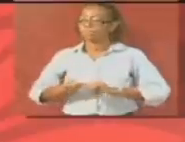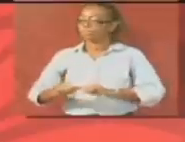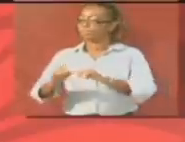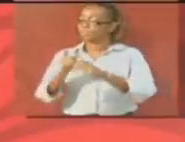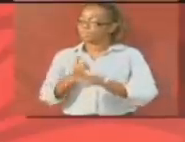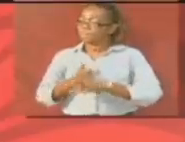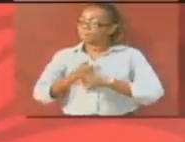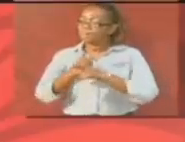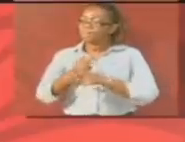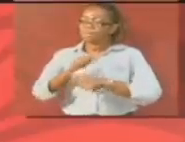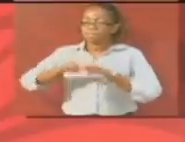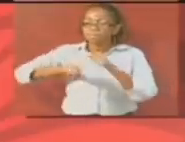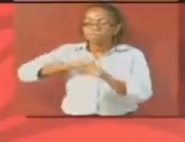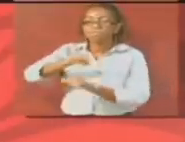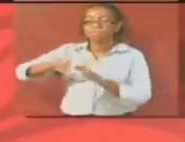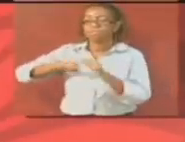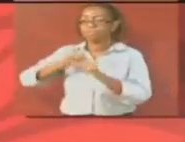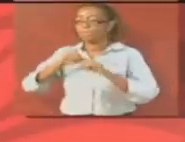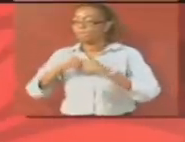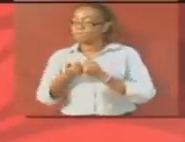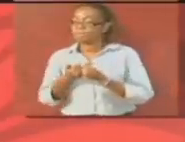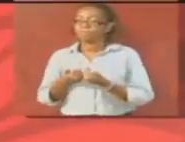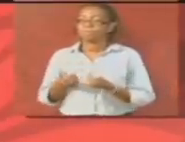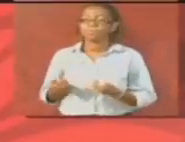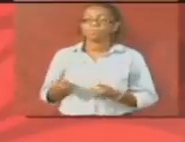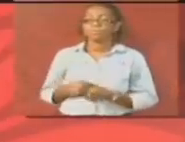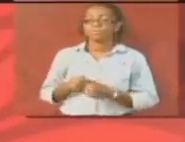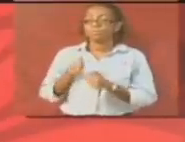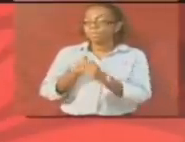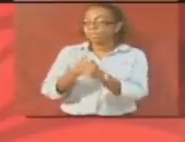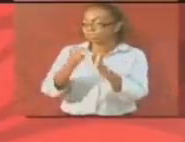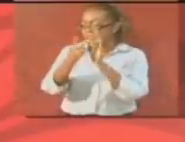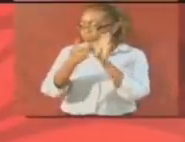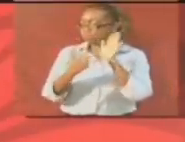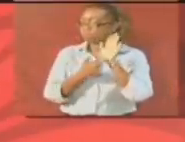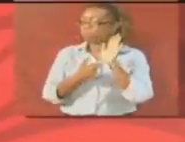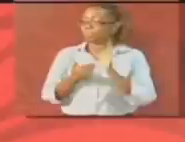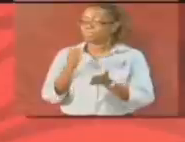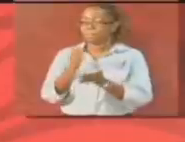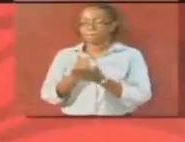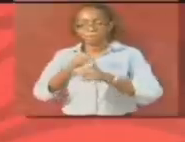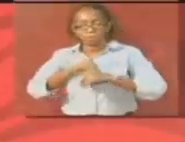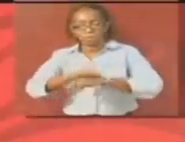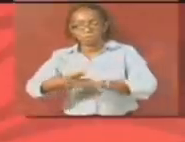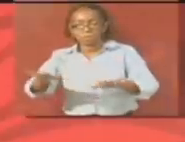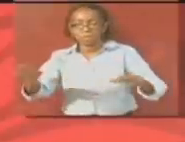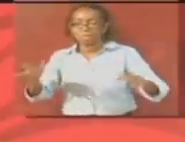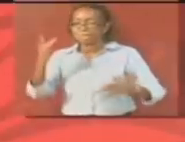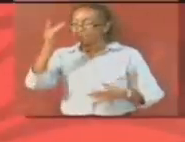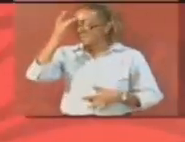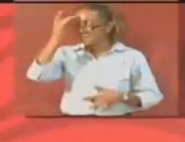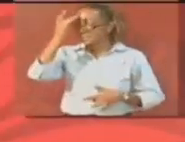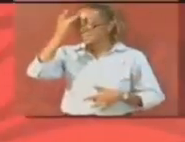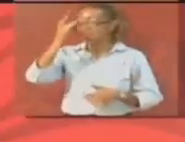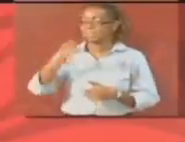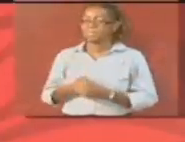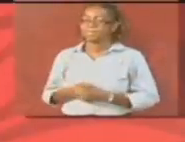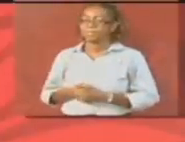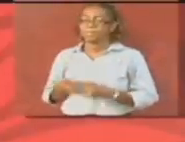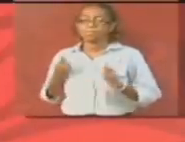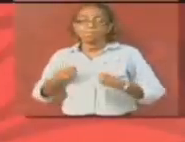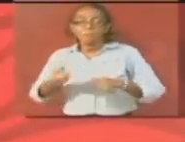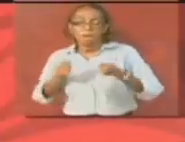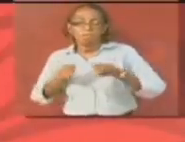sisters' keeper by doing what is needed to prevent the spread of the virus. Let us engage in active coping to manage our